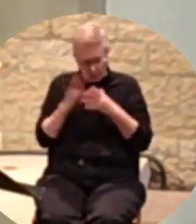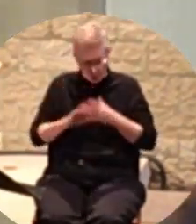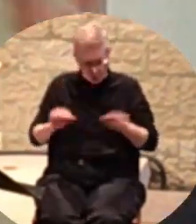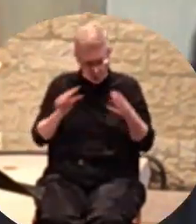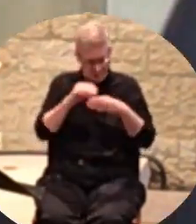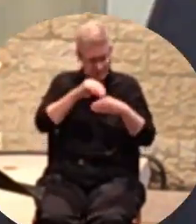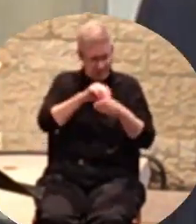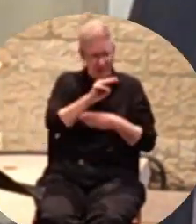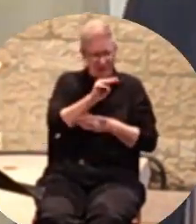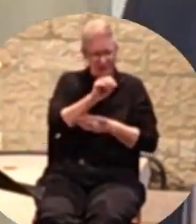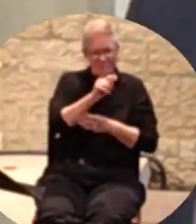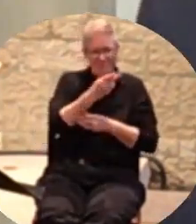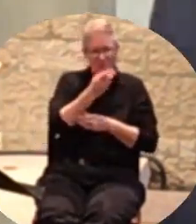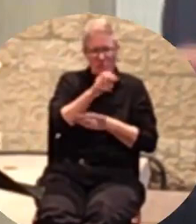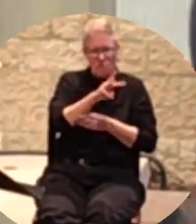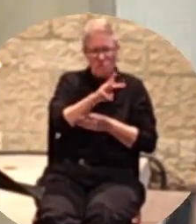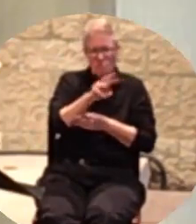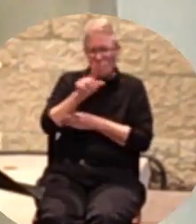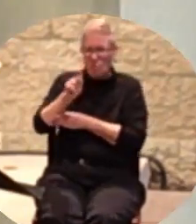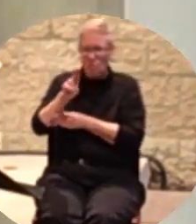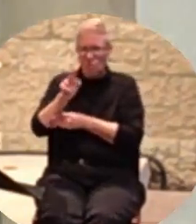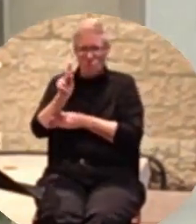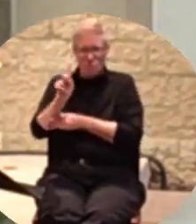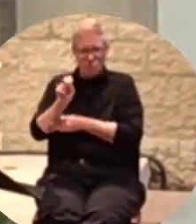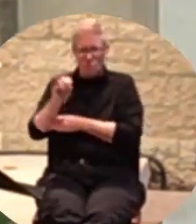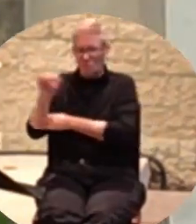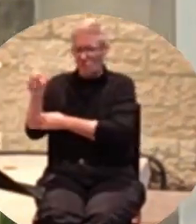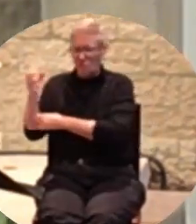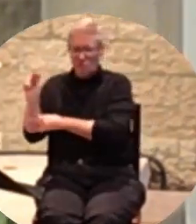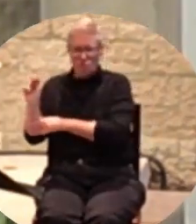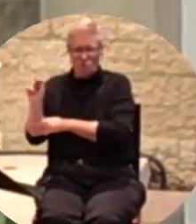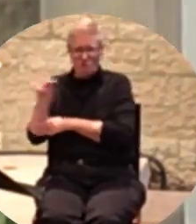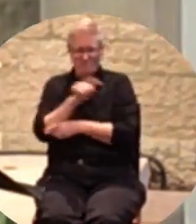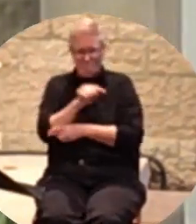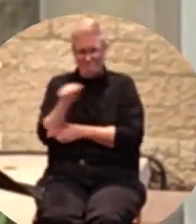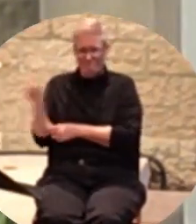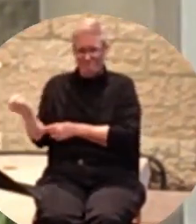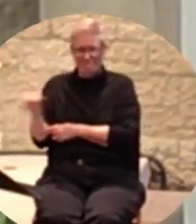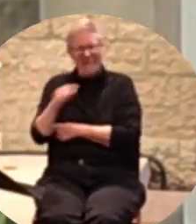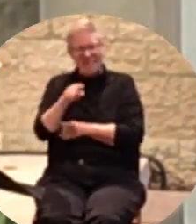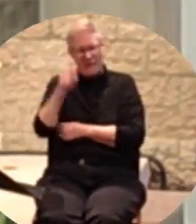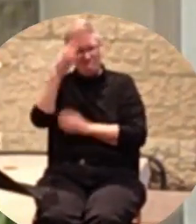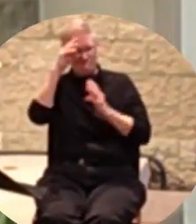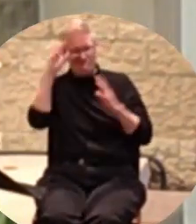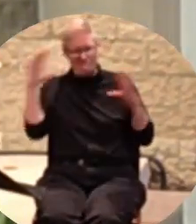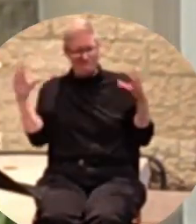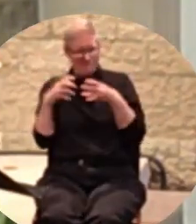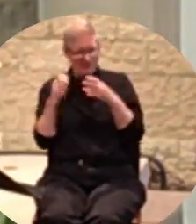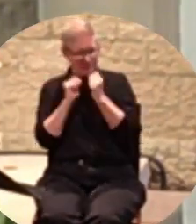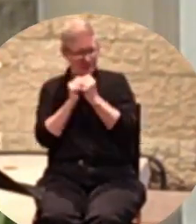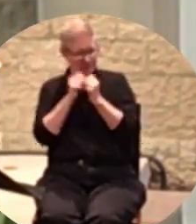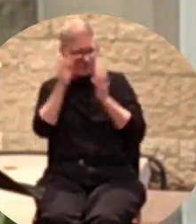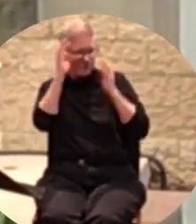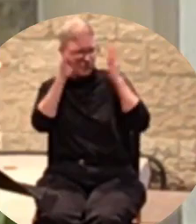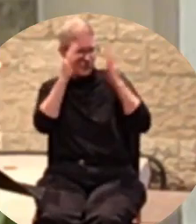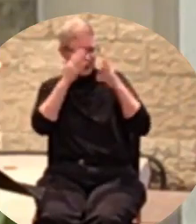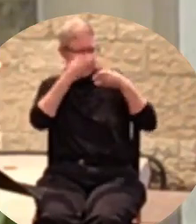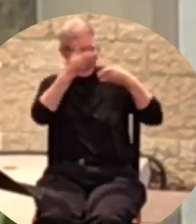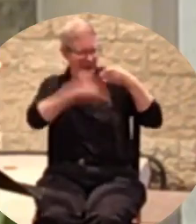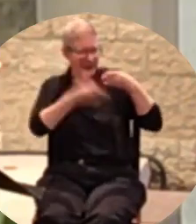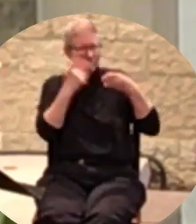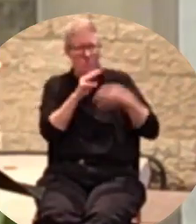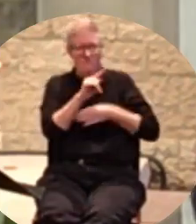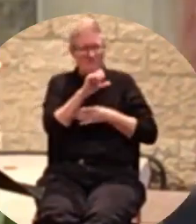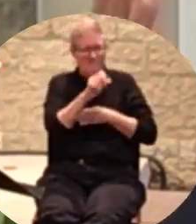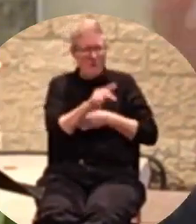Luke, and John, and they created this ending to Mark. So I'm going to share some of it with you, okay?